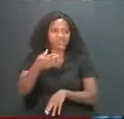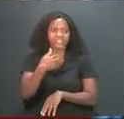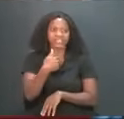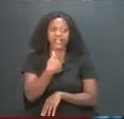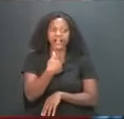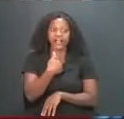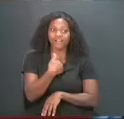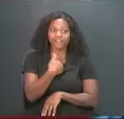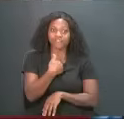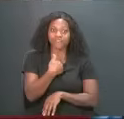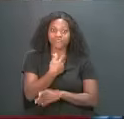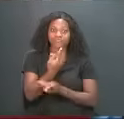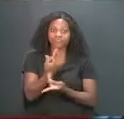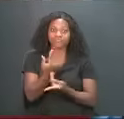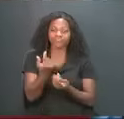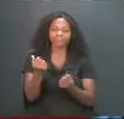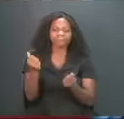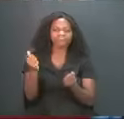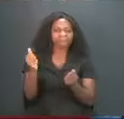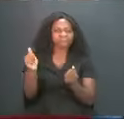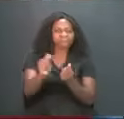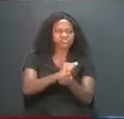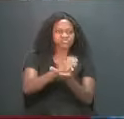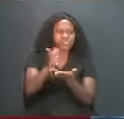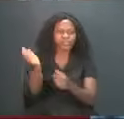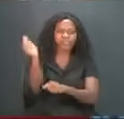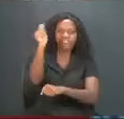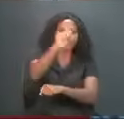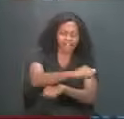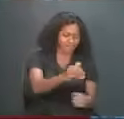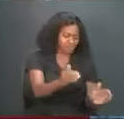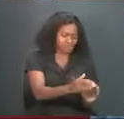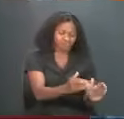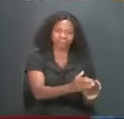to vanquish this small minority.